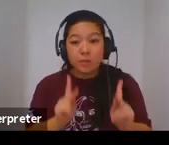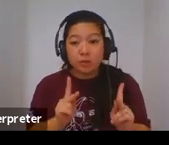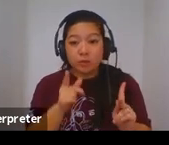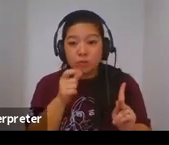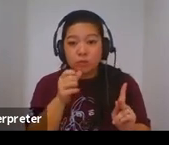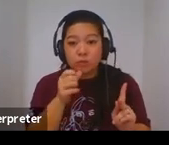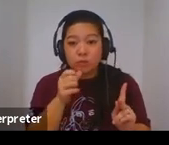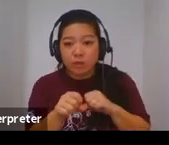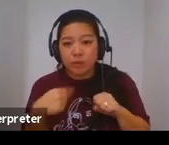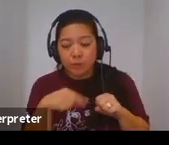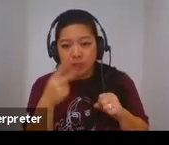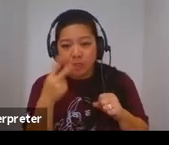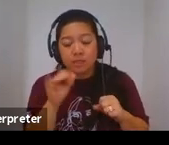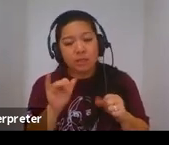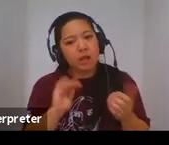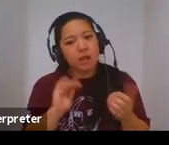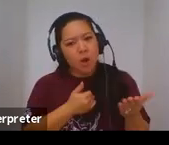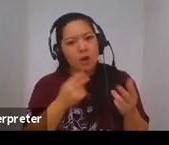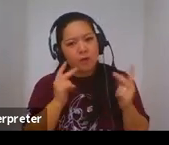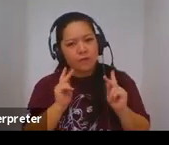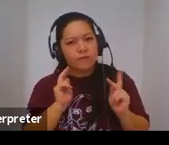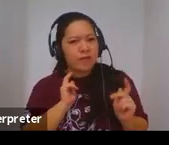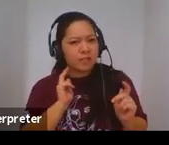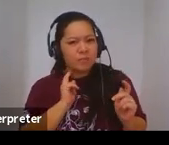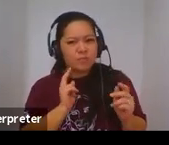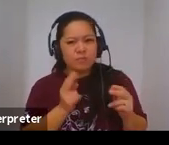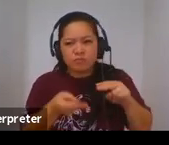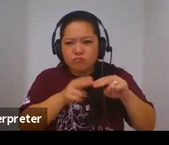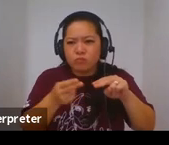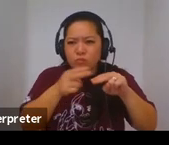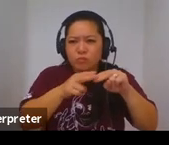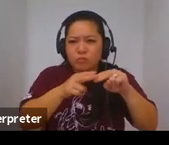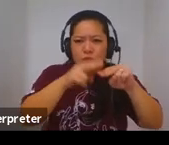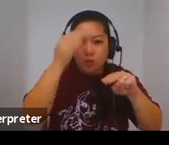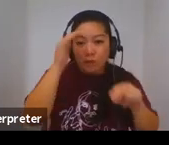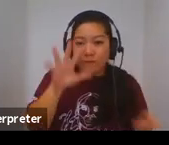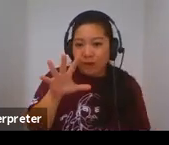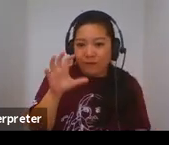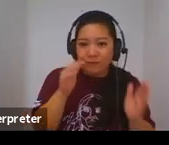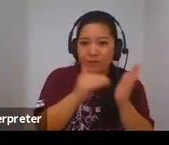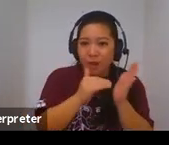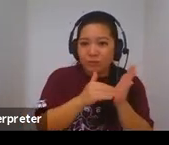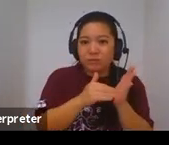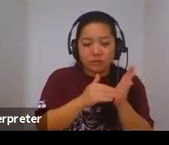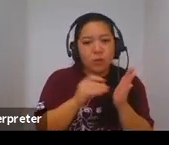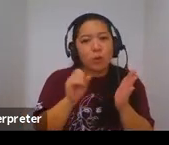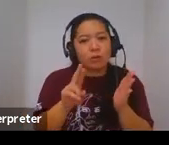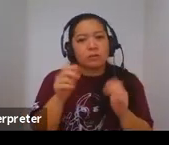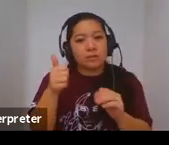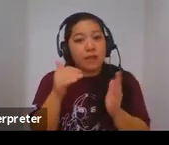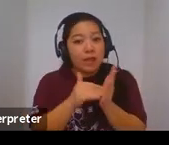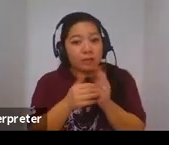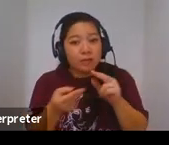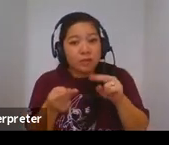So when we see our victimization rates of, you know, 5,000 to 10,000